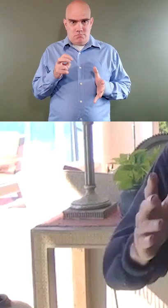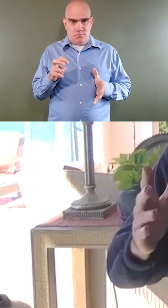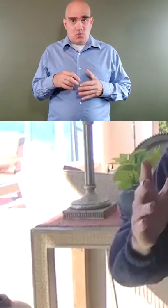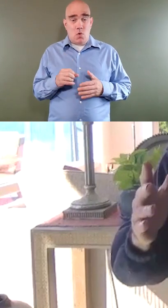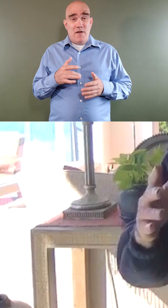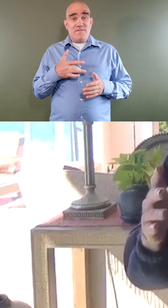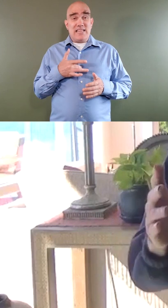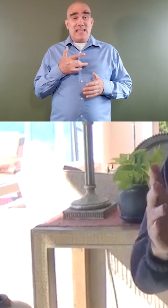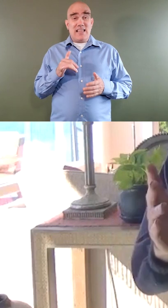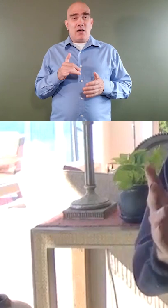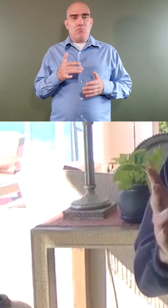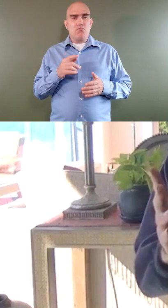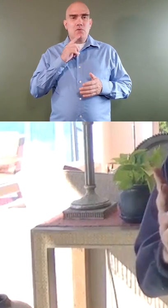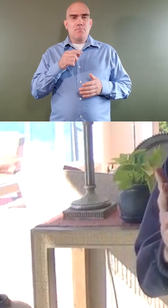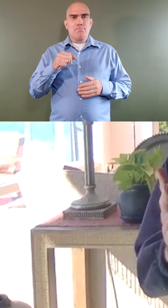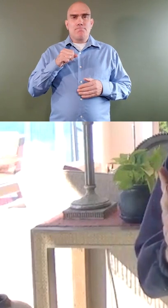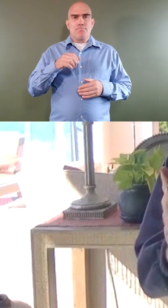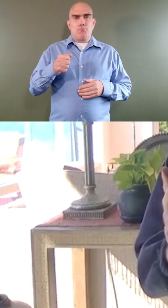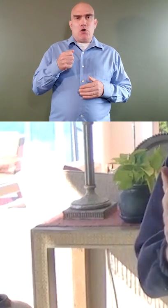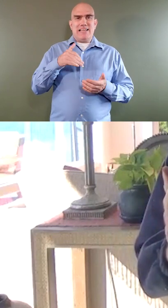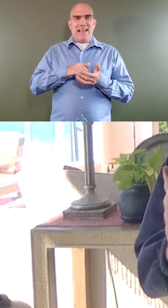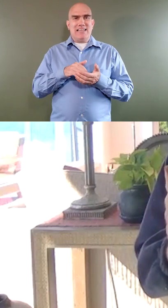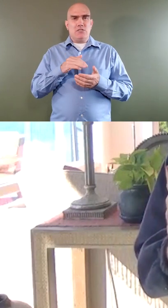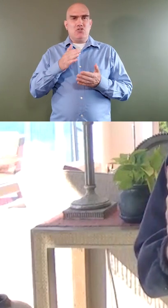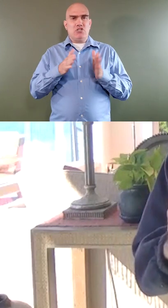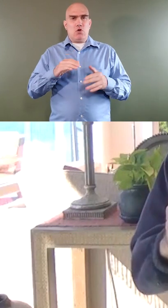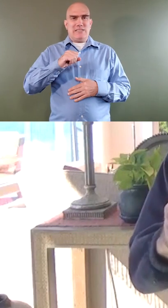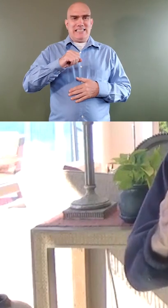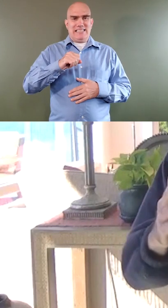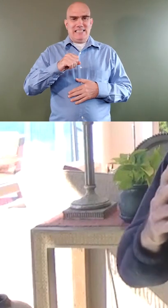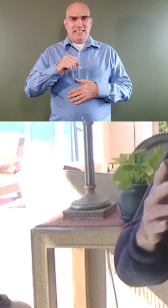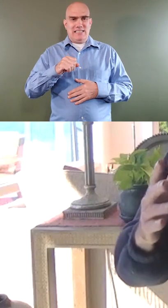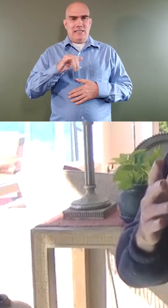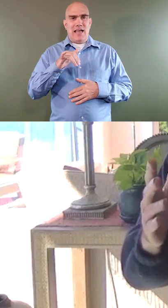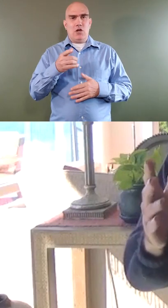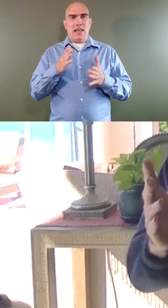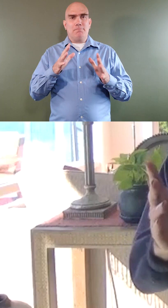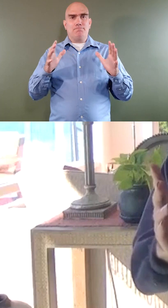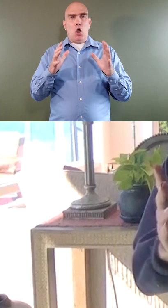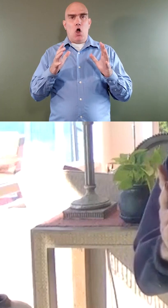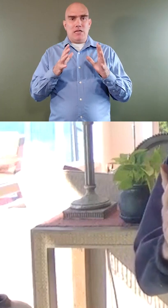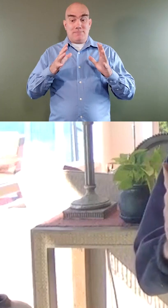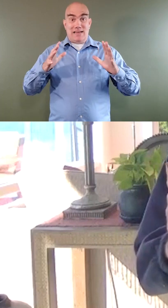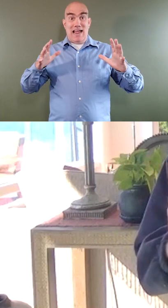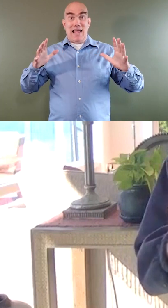pulling against the gentle resistance and pushing, like you're letting a ball expand and letting it close.